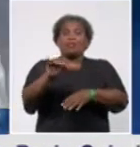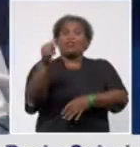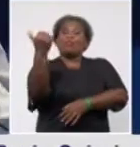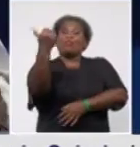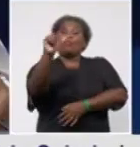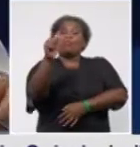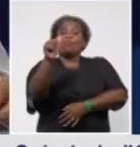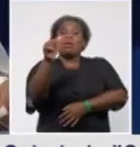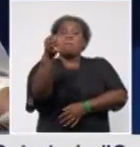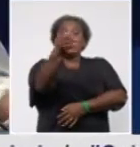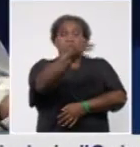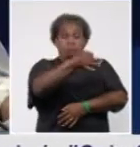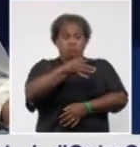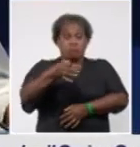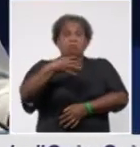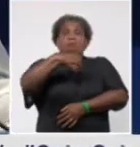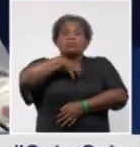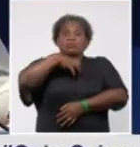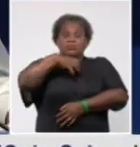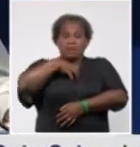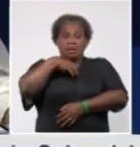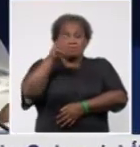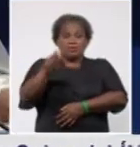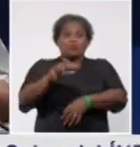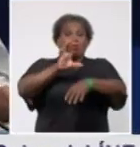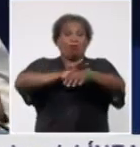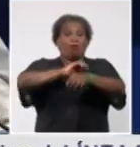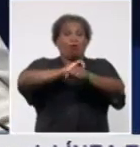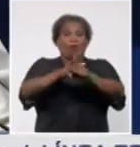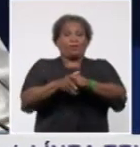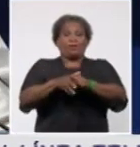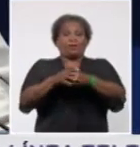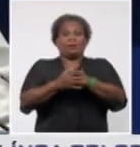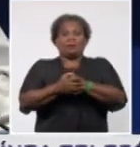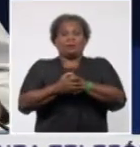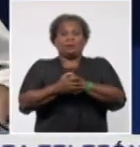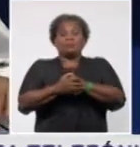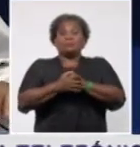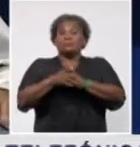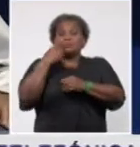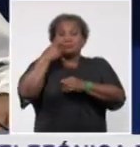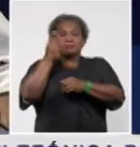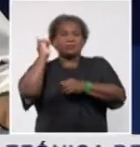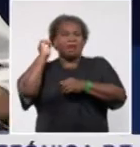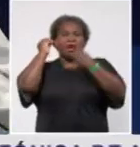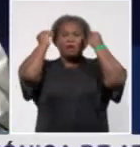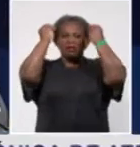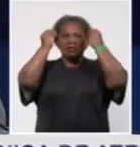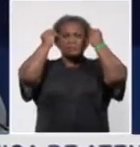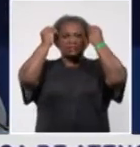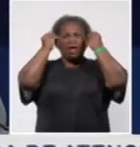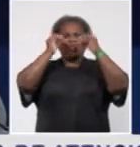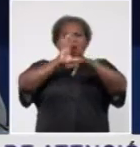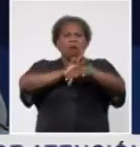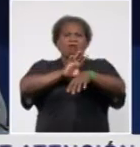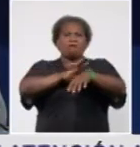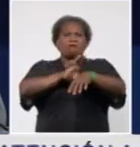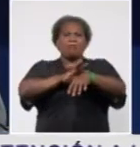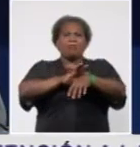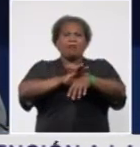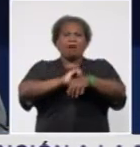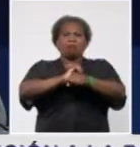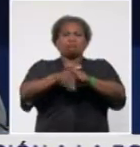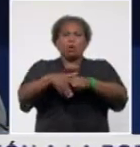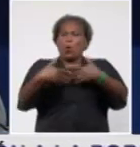Yesterday's results therefore mean that Havana continues to have the highest confirmed case rate